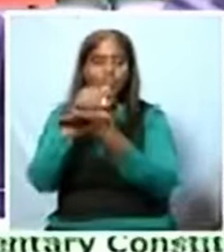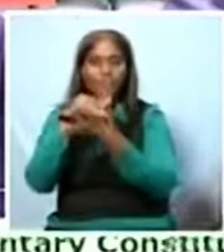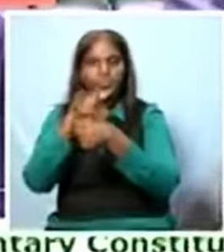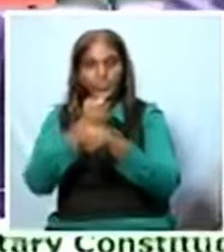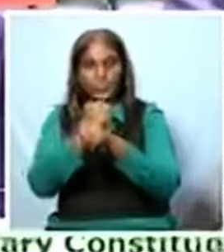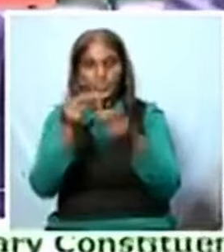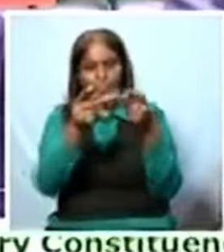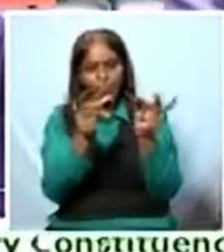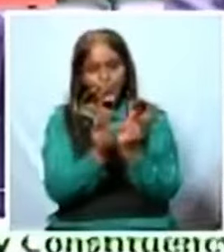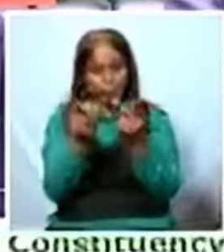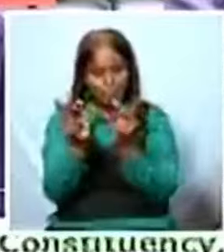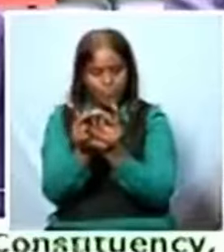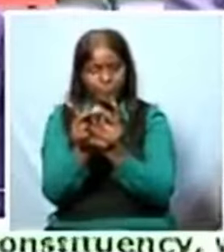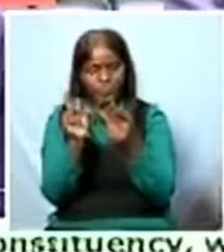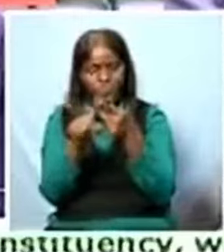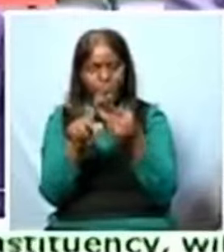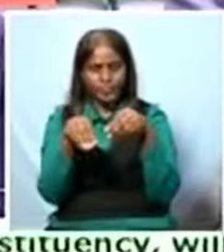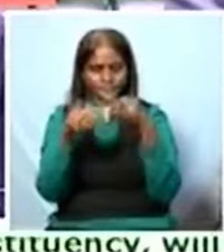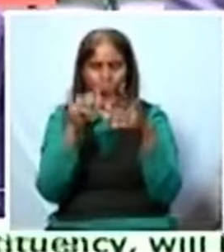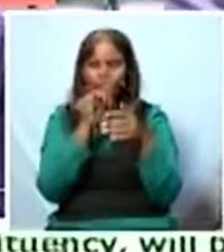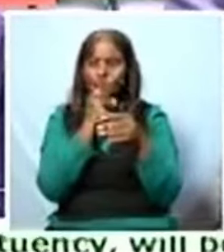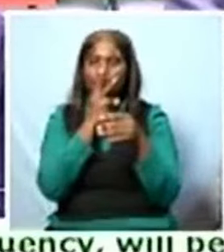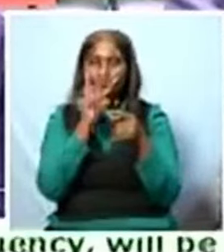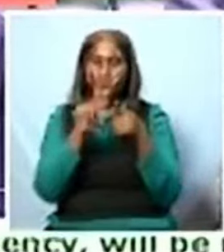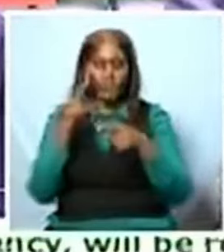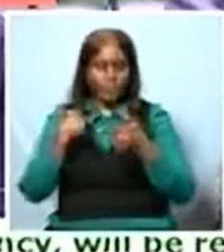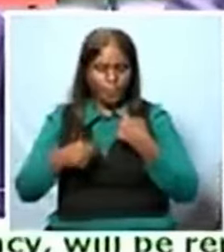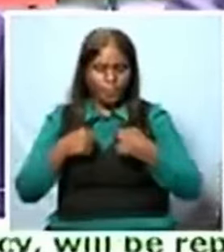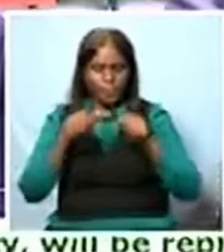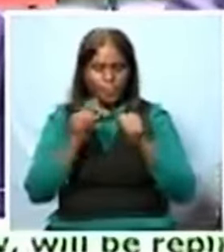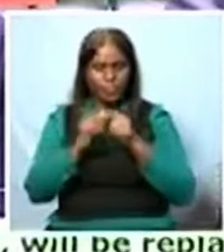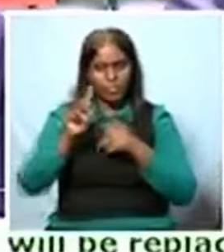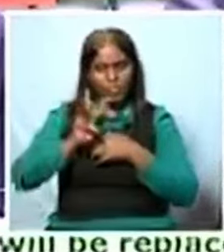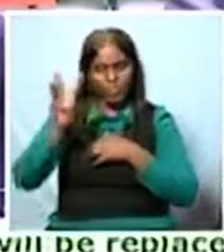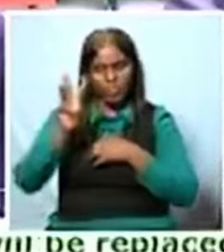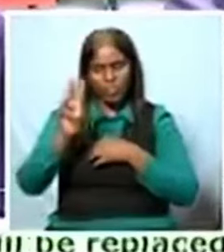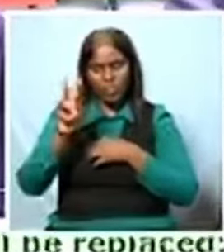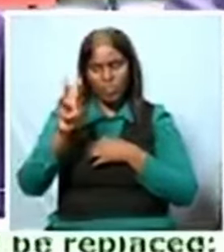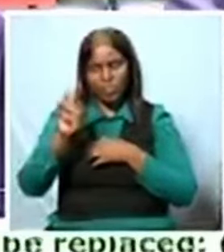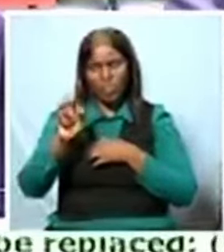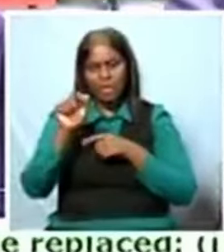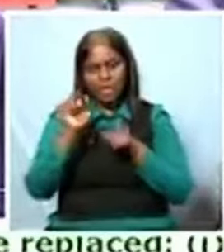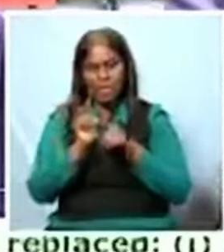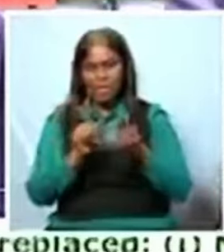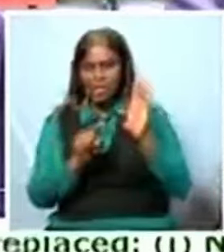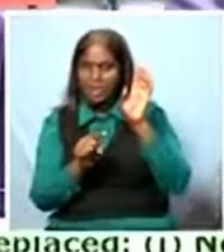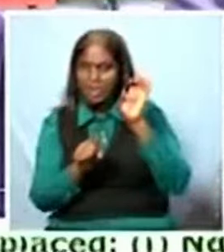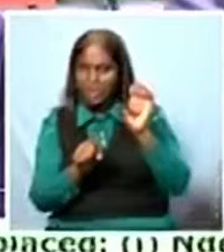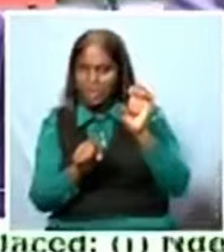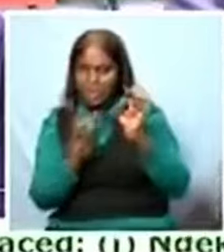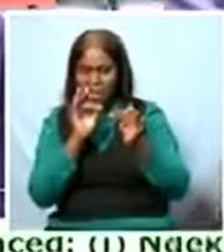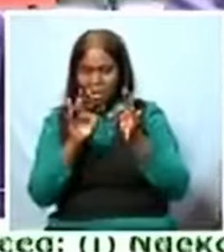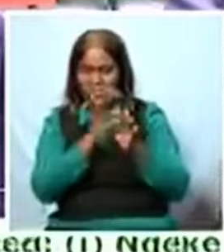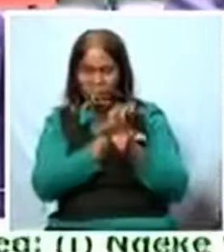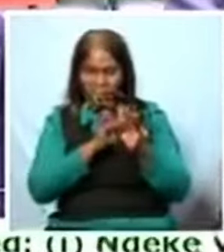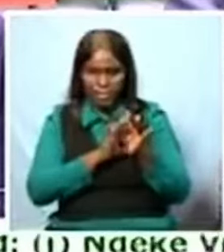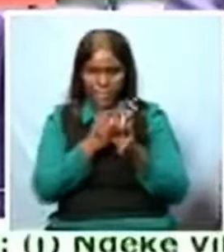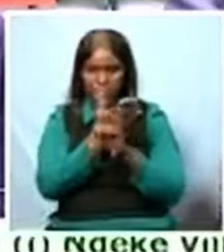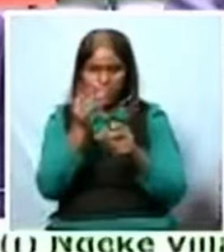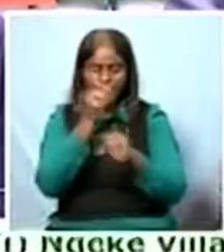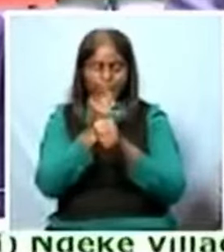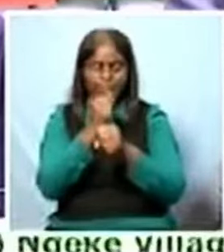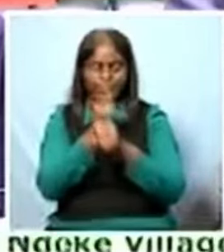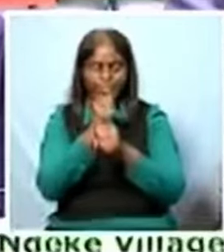the facility to supply water to Kamfisa and Usakile parliamentary constituencies. And E, if the company's